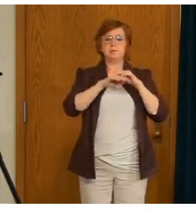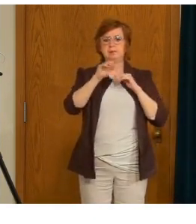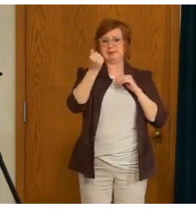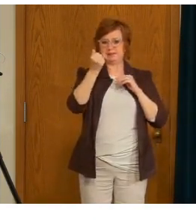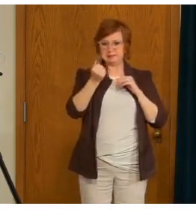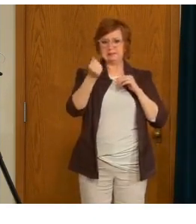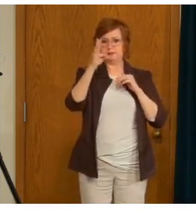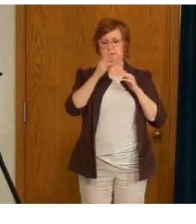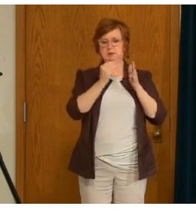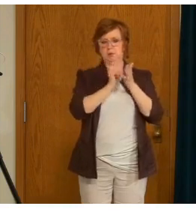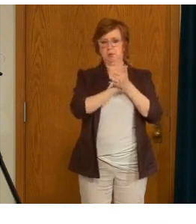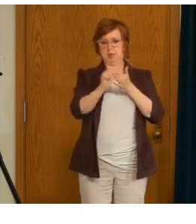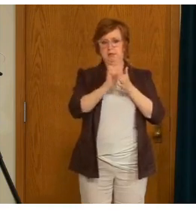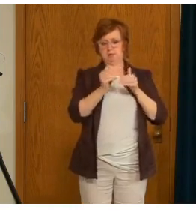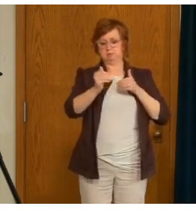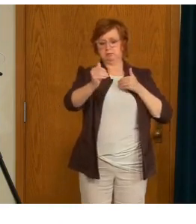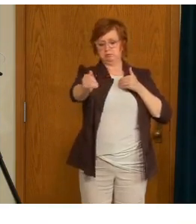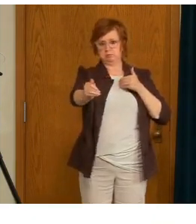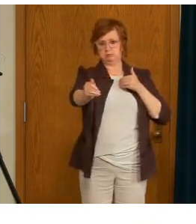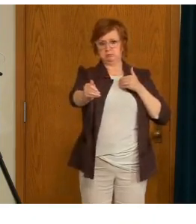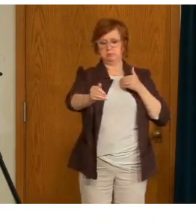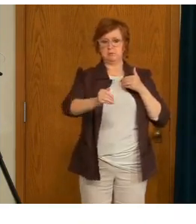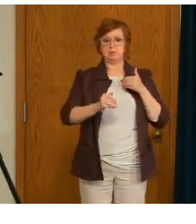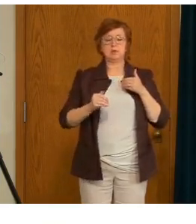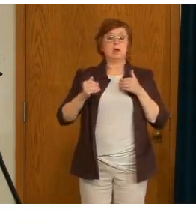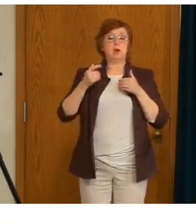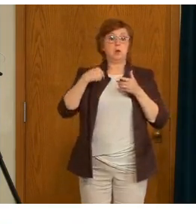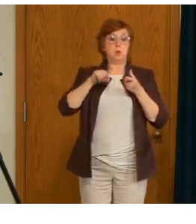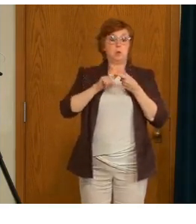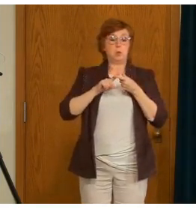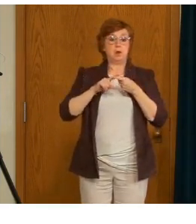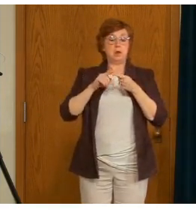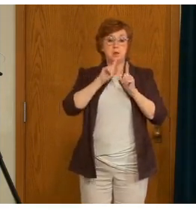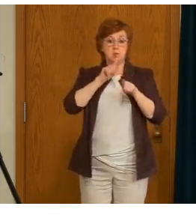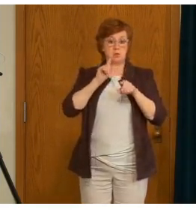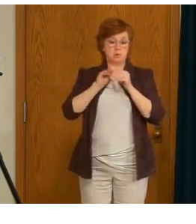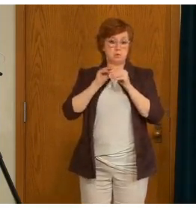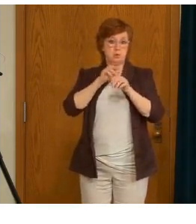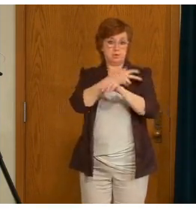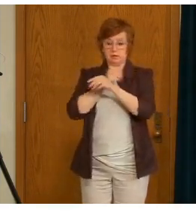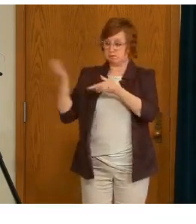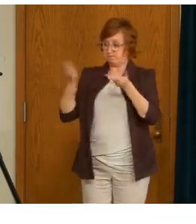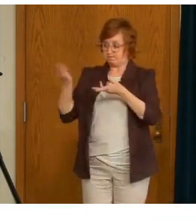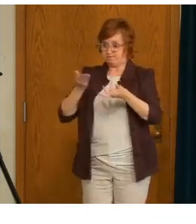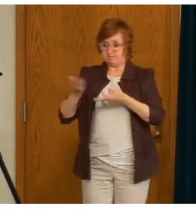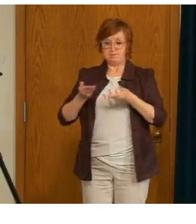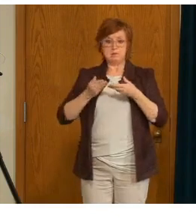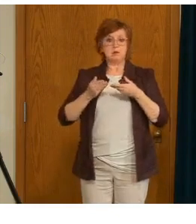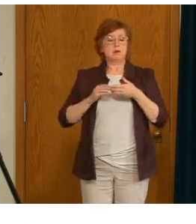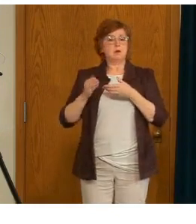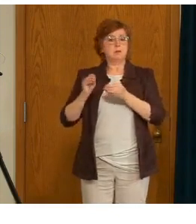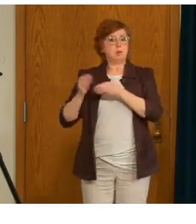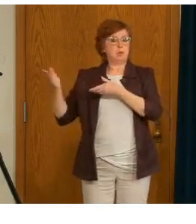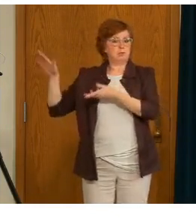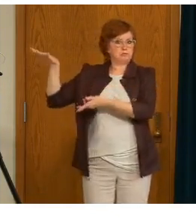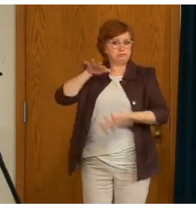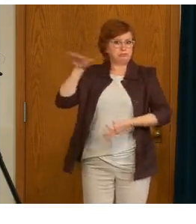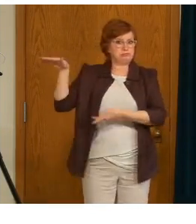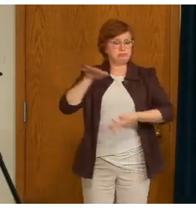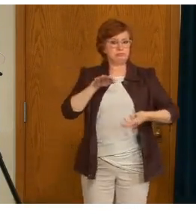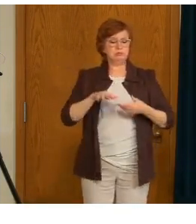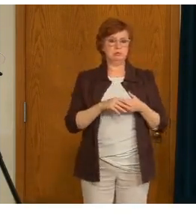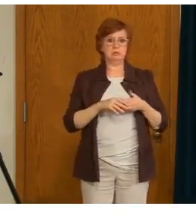recommended. And hopefully as vaccine supplies increase faster as we get farther into the program. Getting a second dose of any vaccine isn't something that most